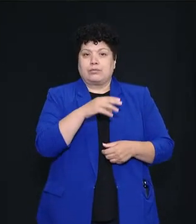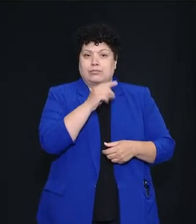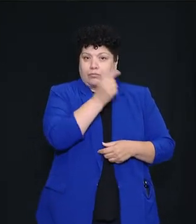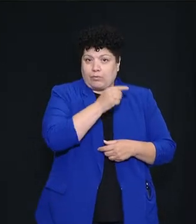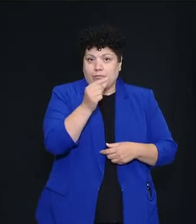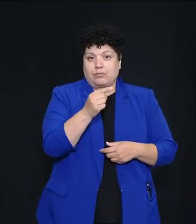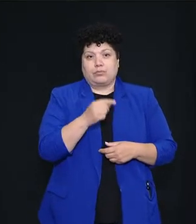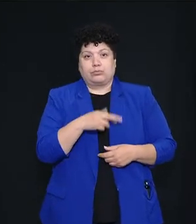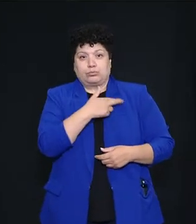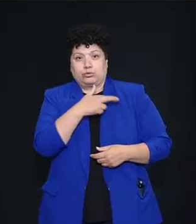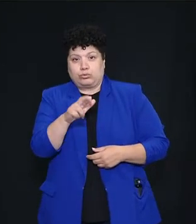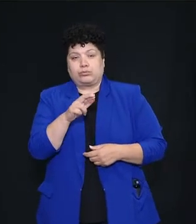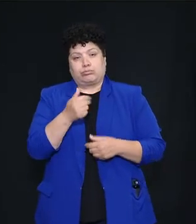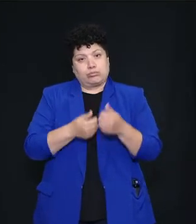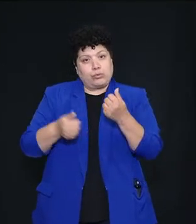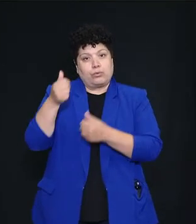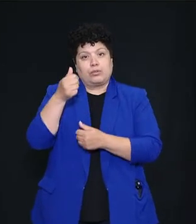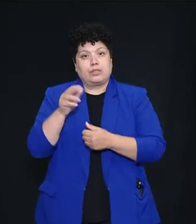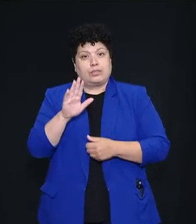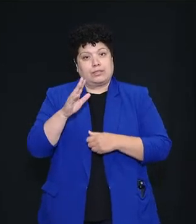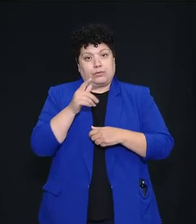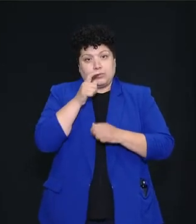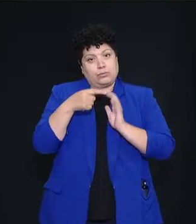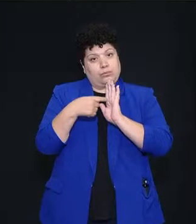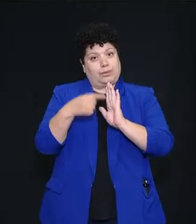dear representatives of the Indigenous peoples,